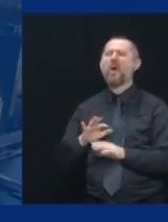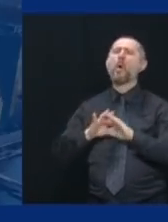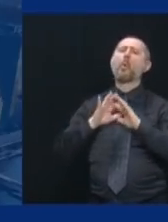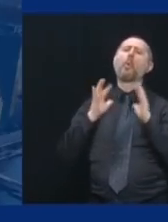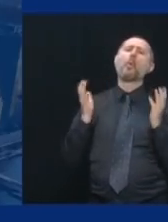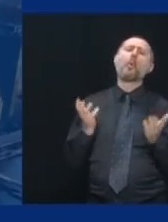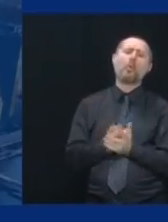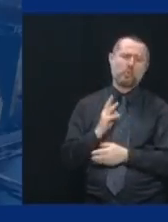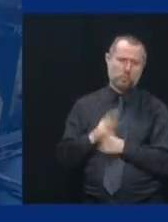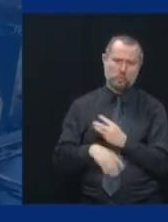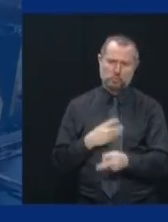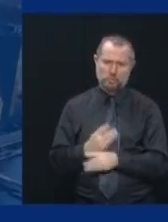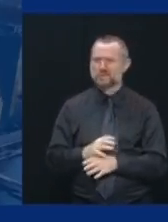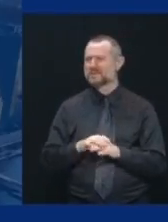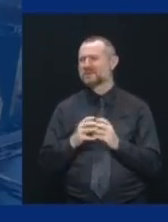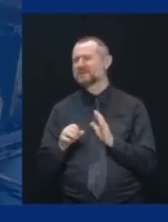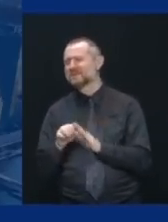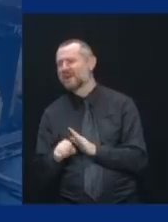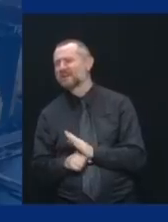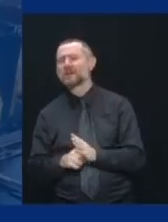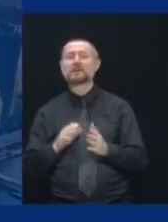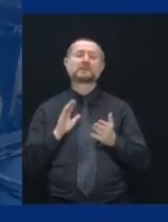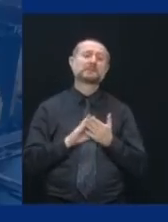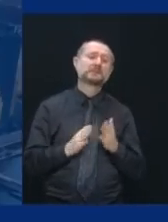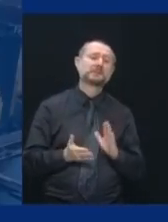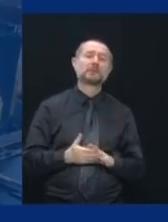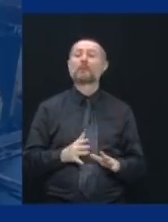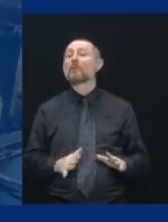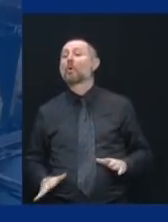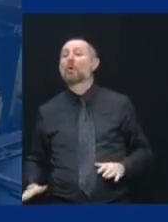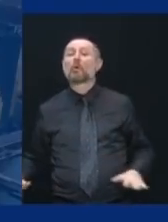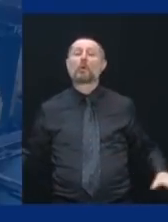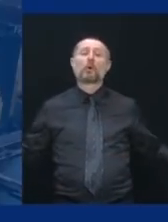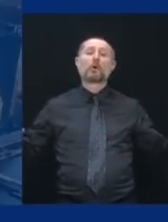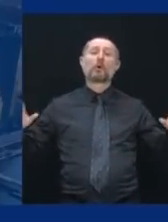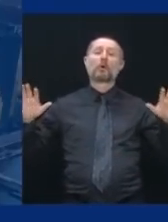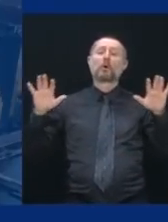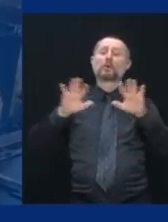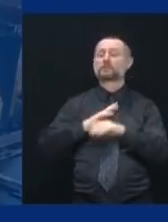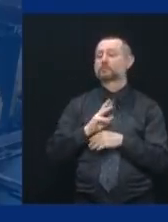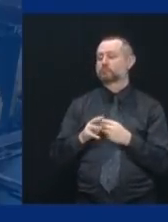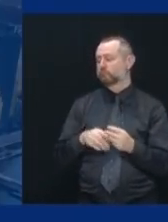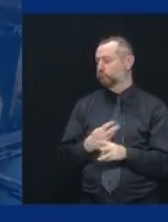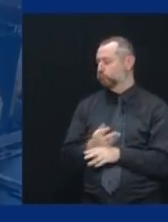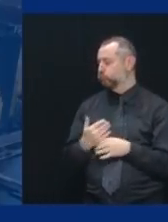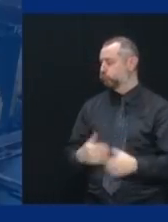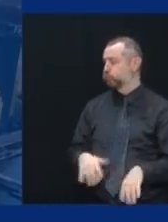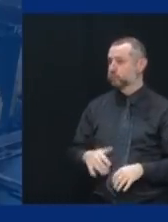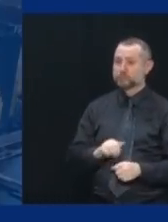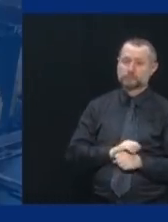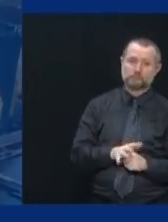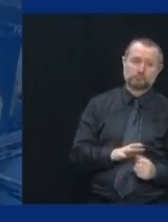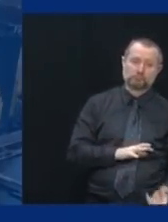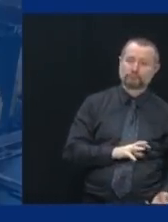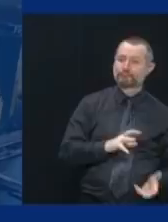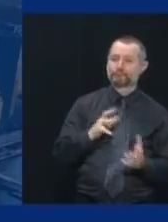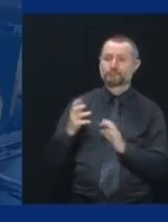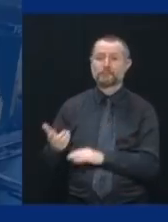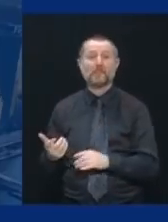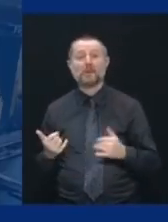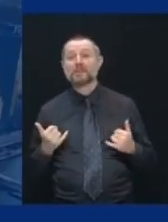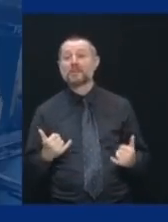all across this planet that went through this, and the question is going to be who adjusts to the